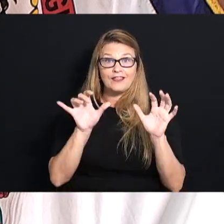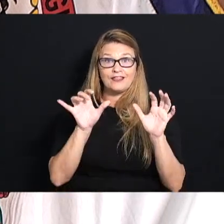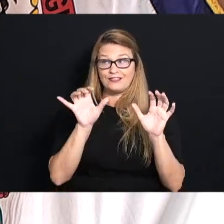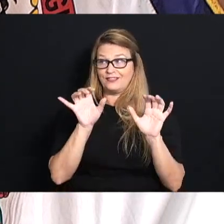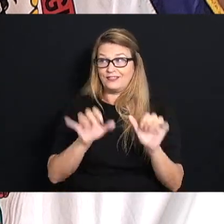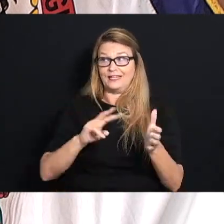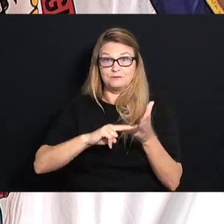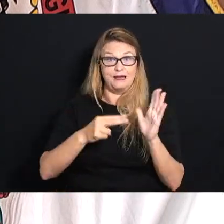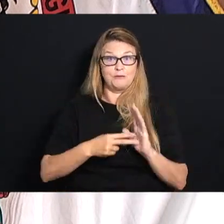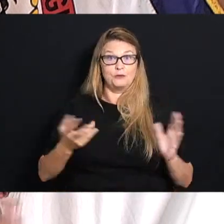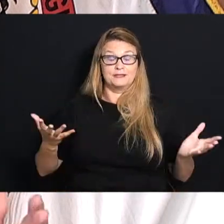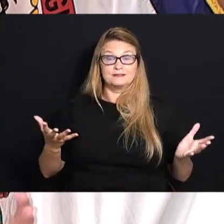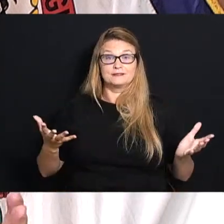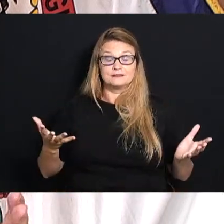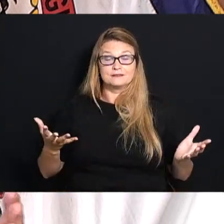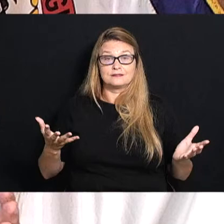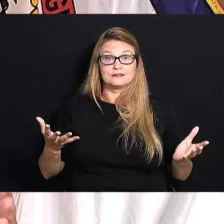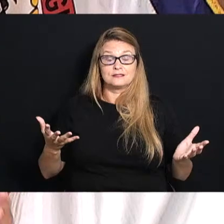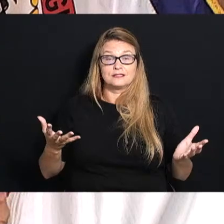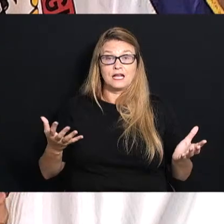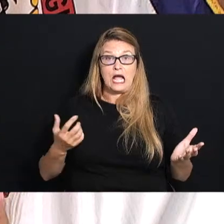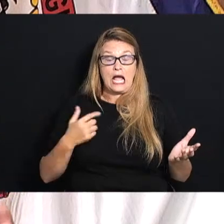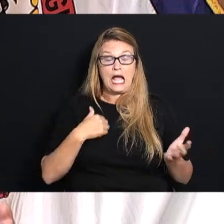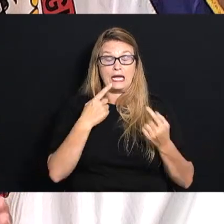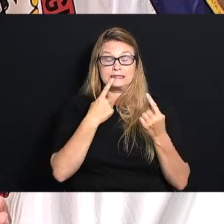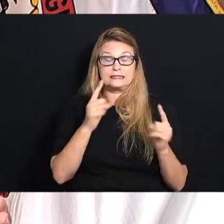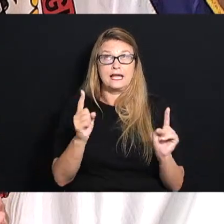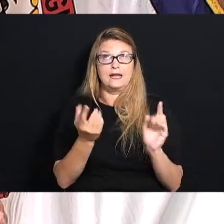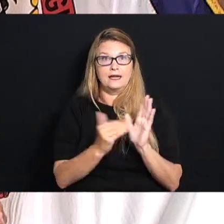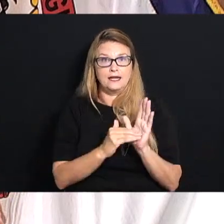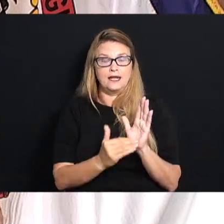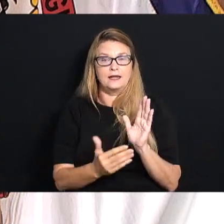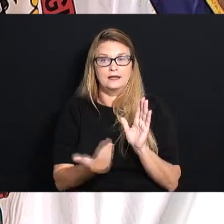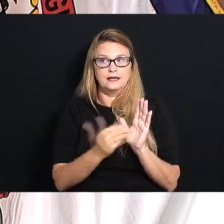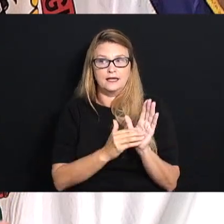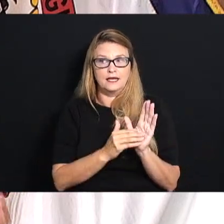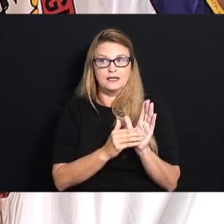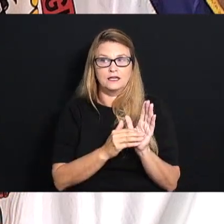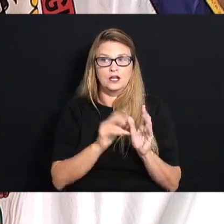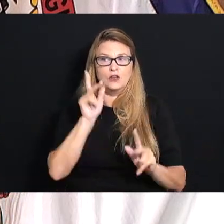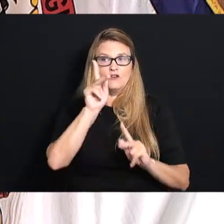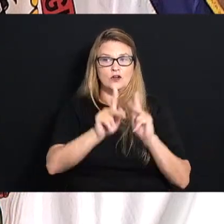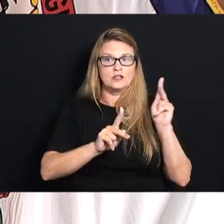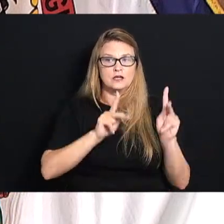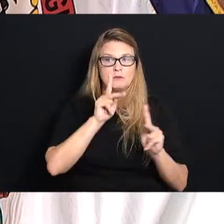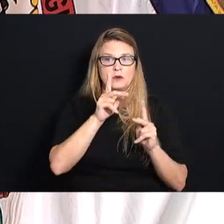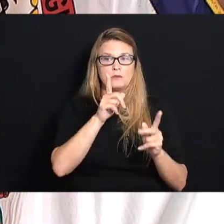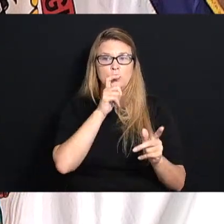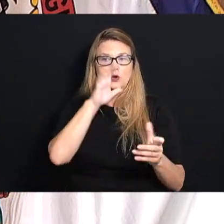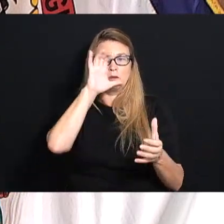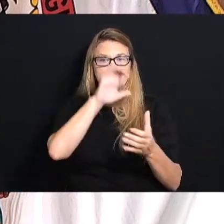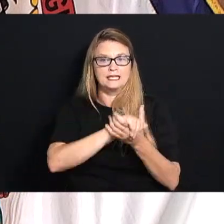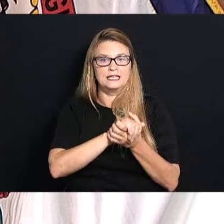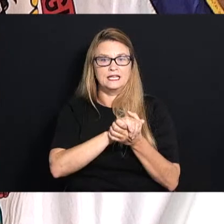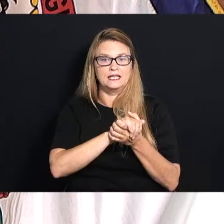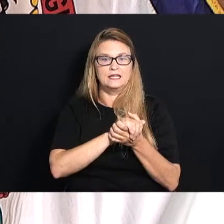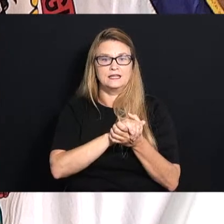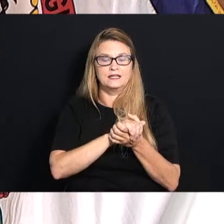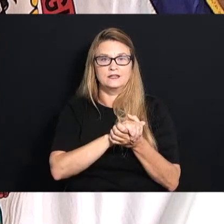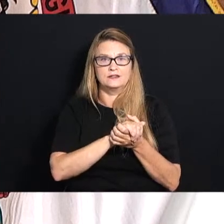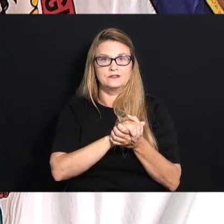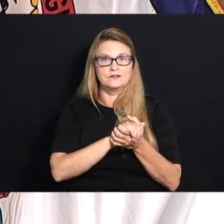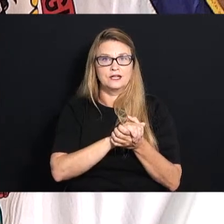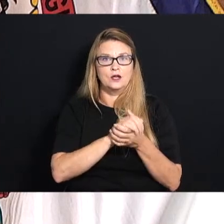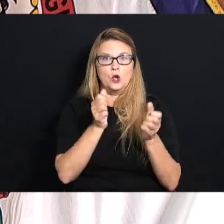you. Over and over, I say the same thing. For those that believe with just blinders